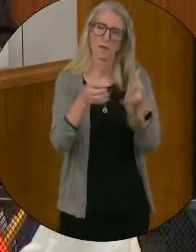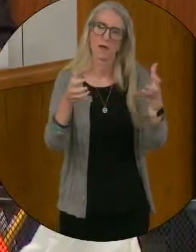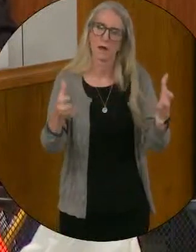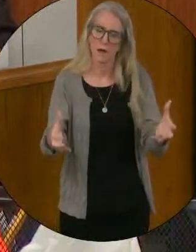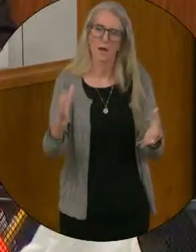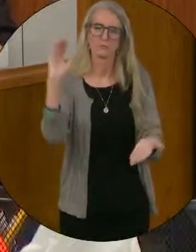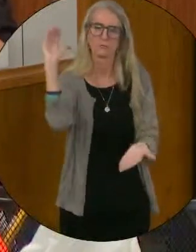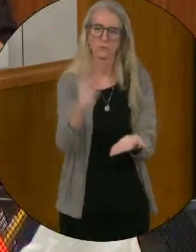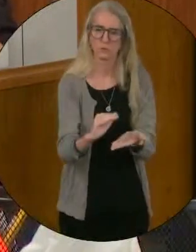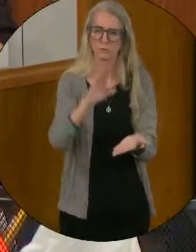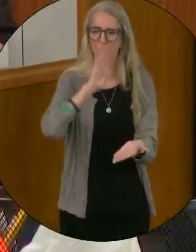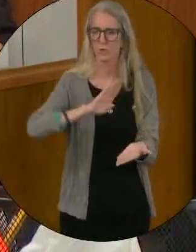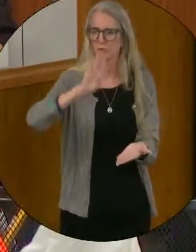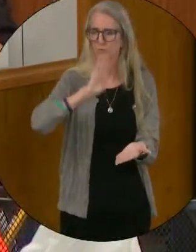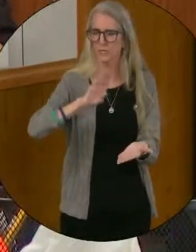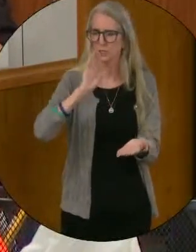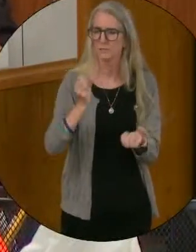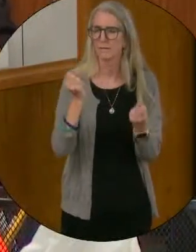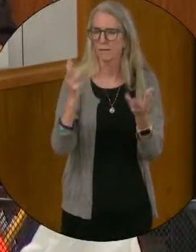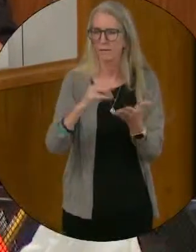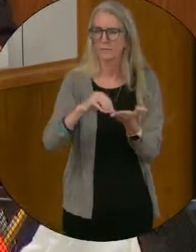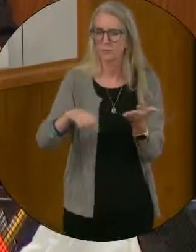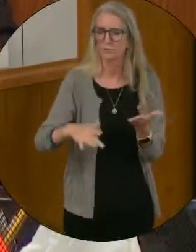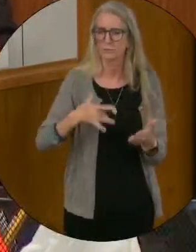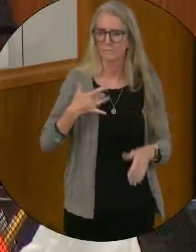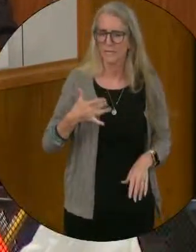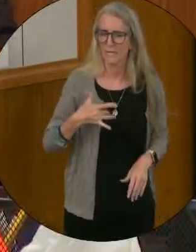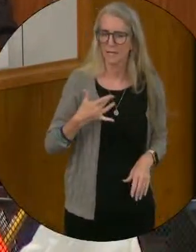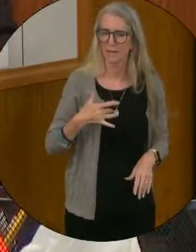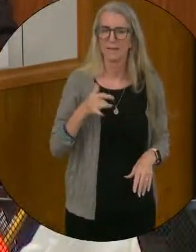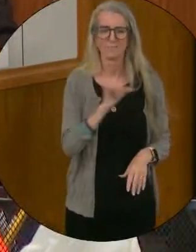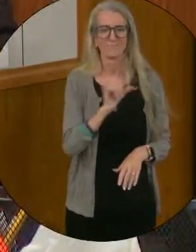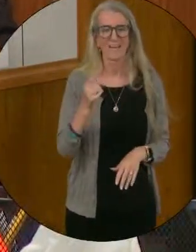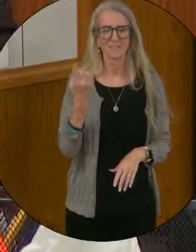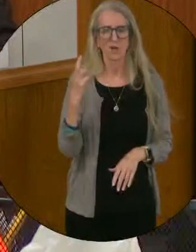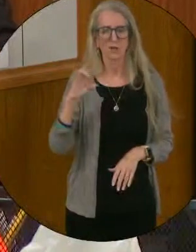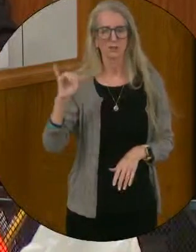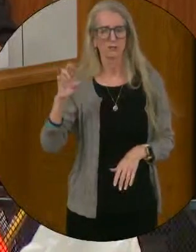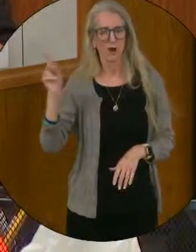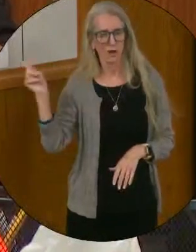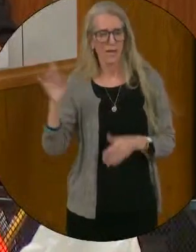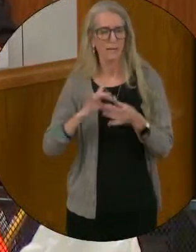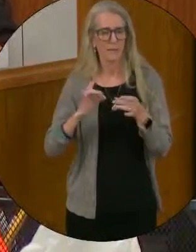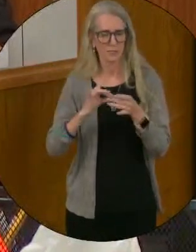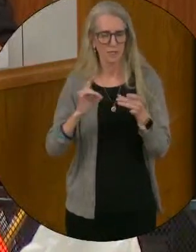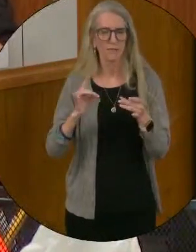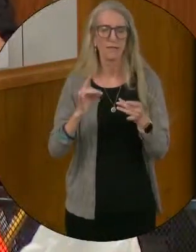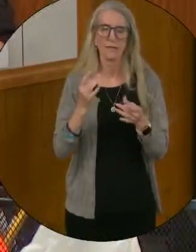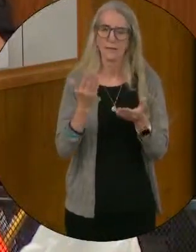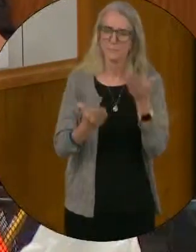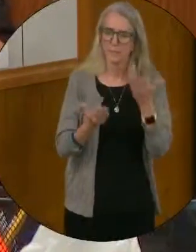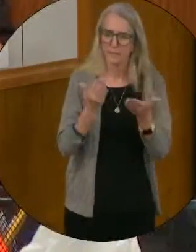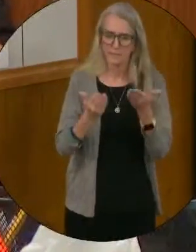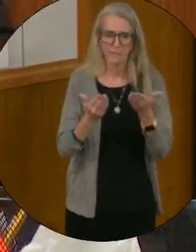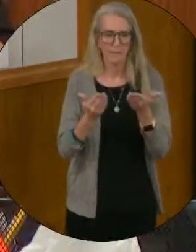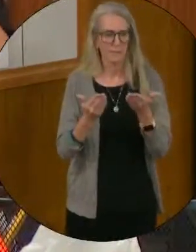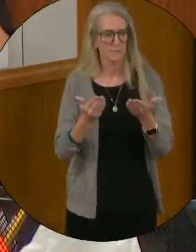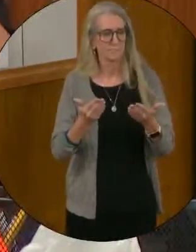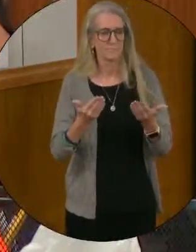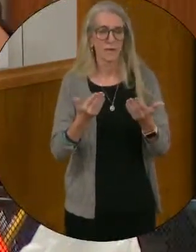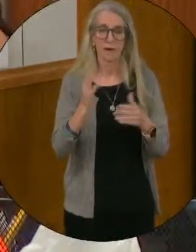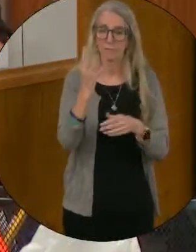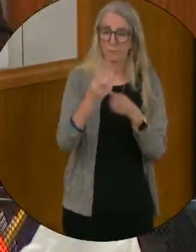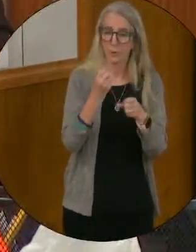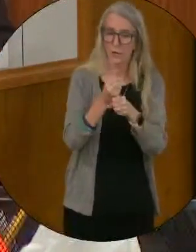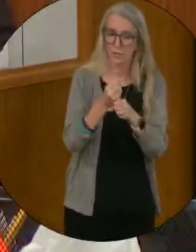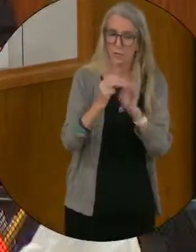frustration that a lot of these students feel. And as Dr. Jara had mentioned, as far as going maybe from 6.5 years to maybe the 4-year model or